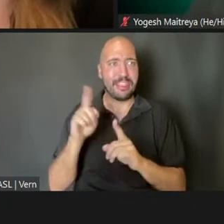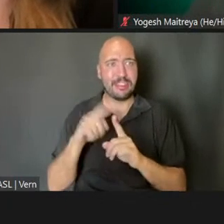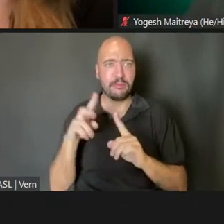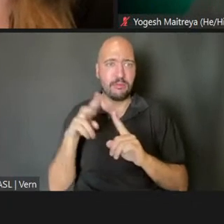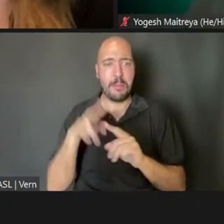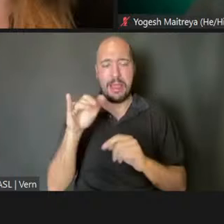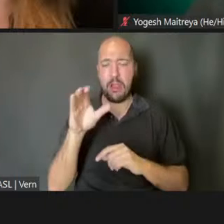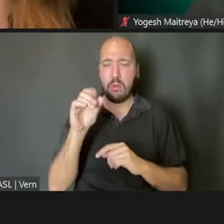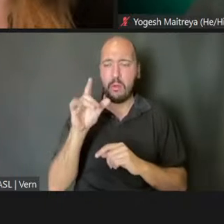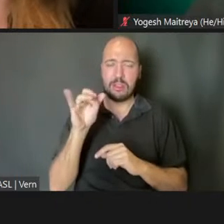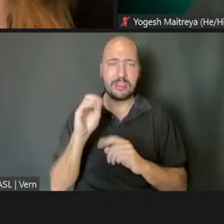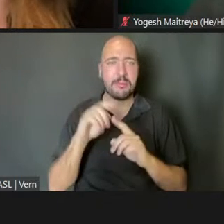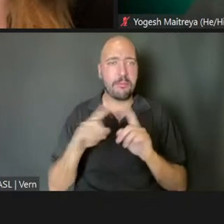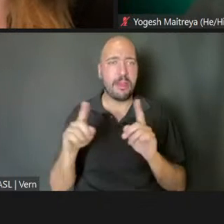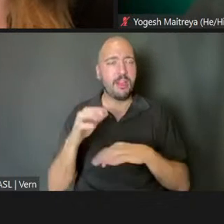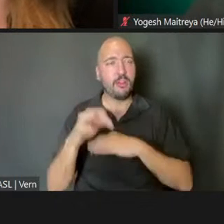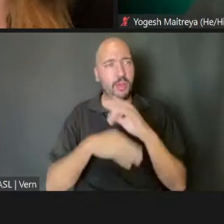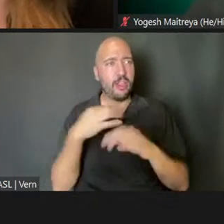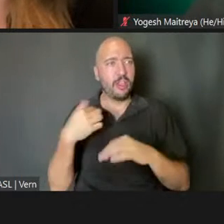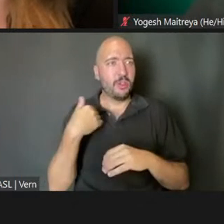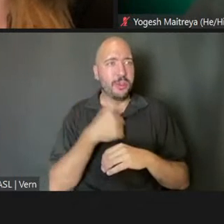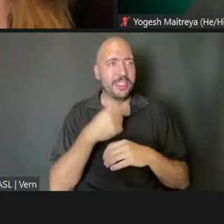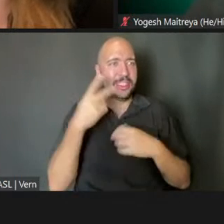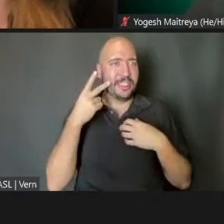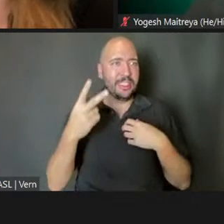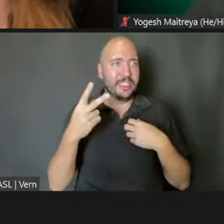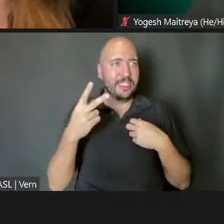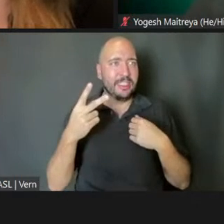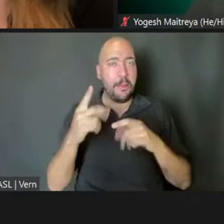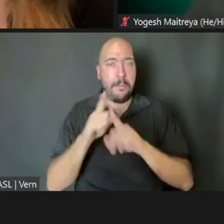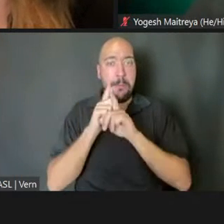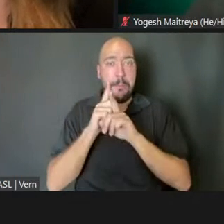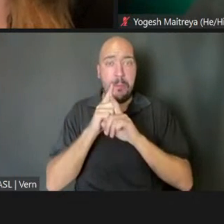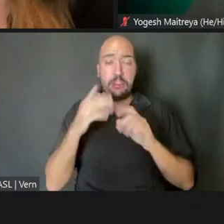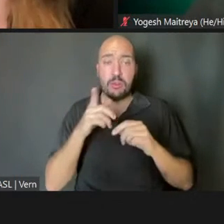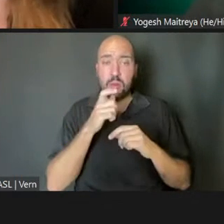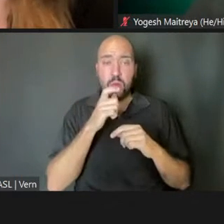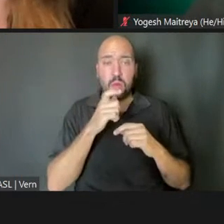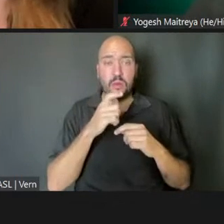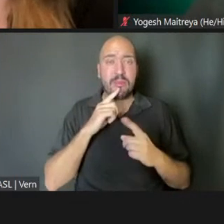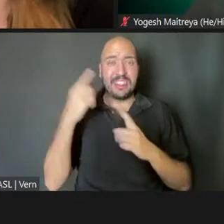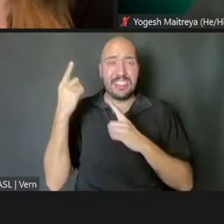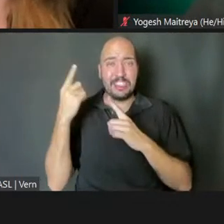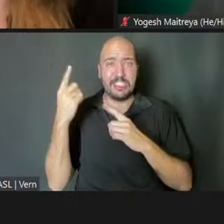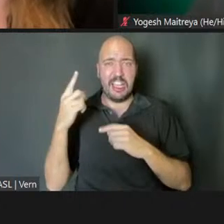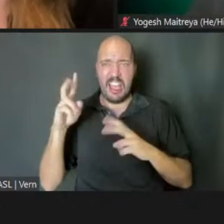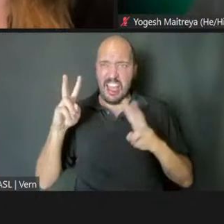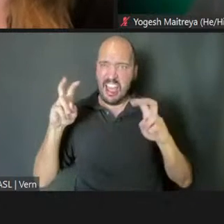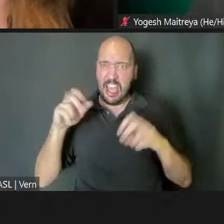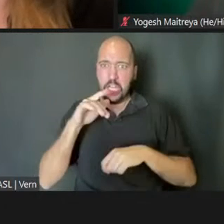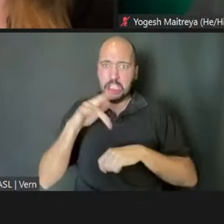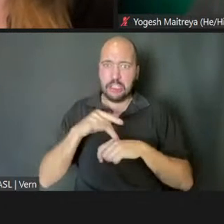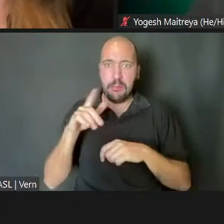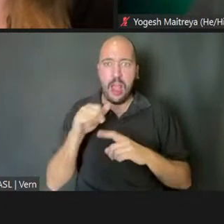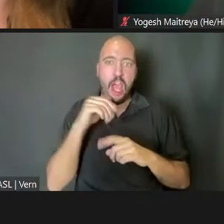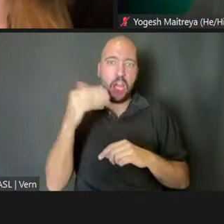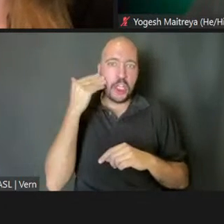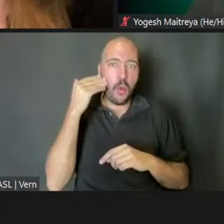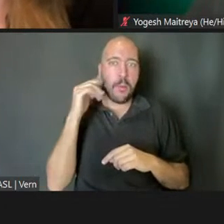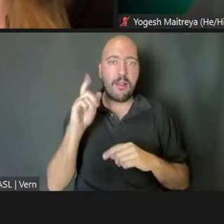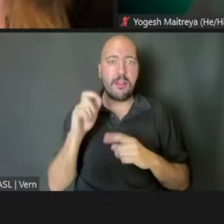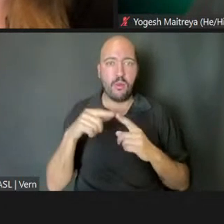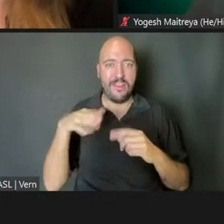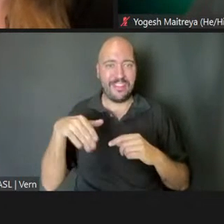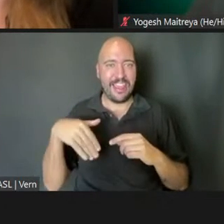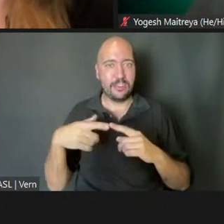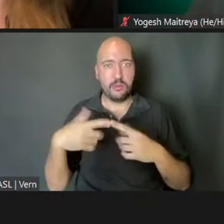by colonialism, but rather as mentors who have been considered untouchable, unknowable, who've